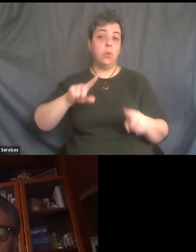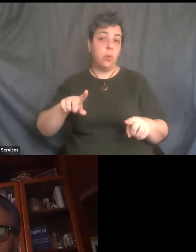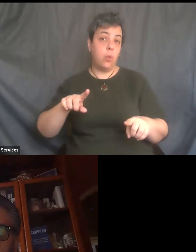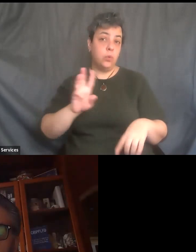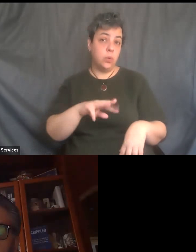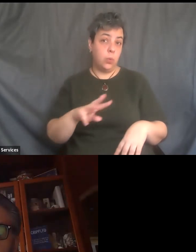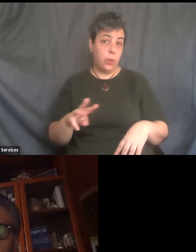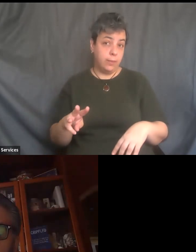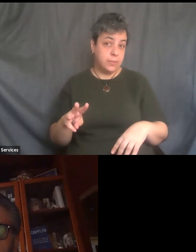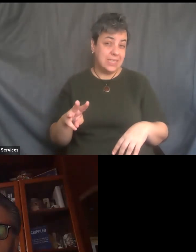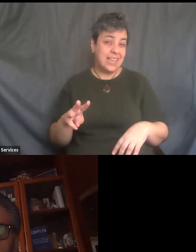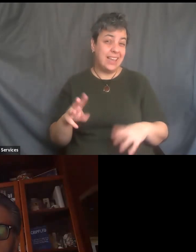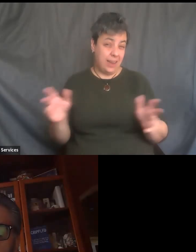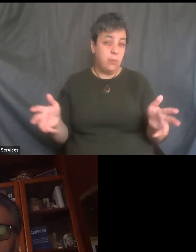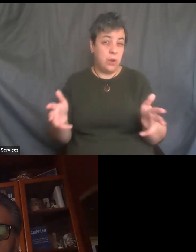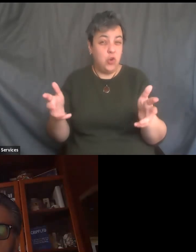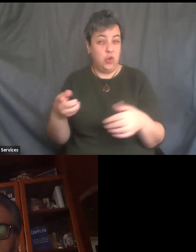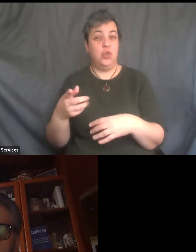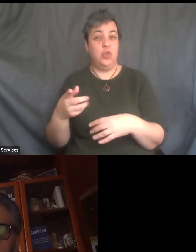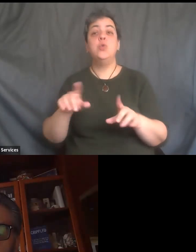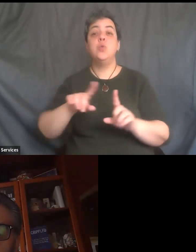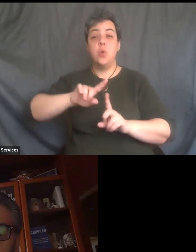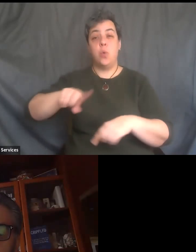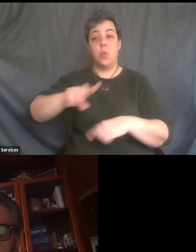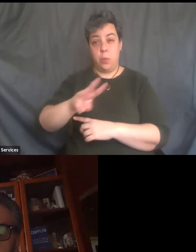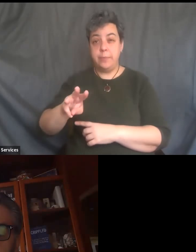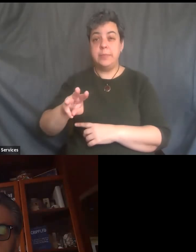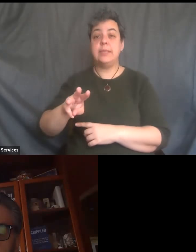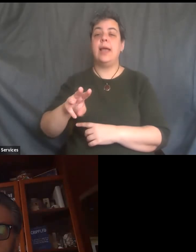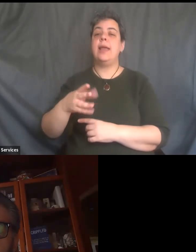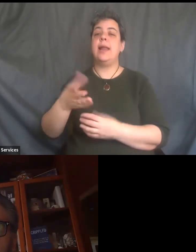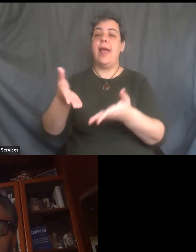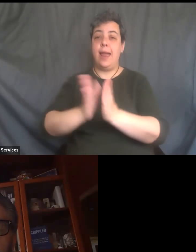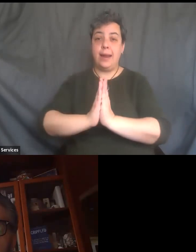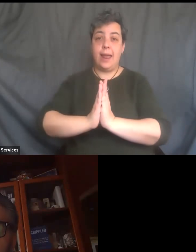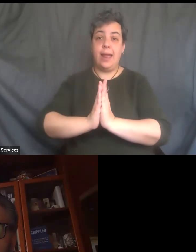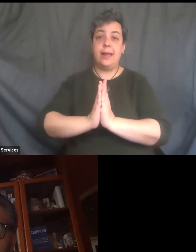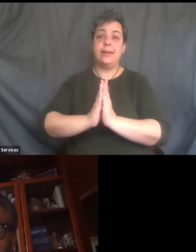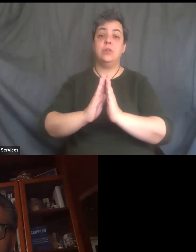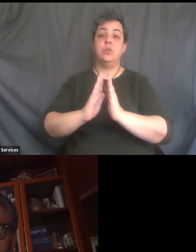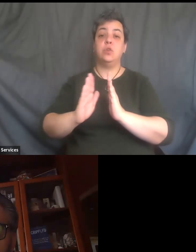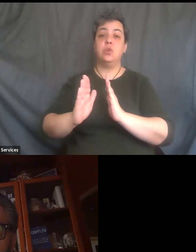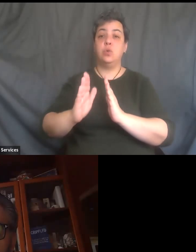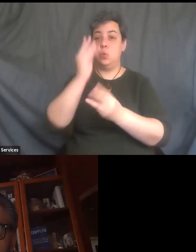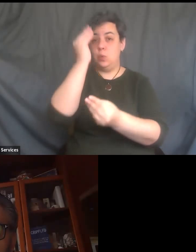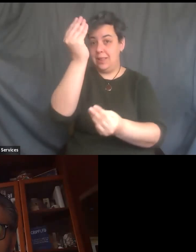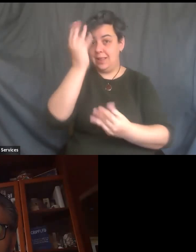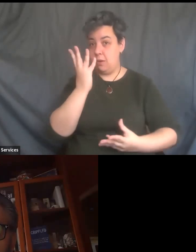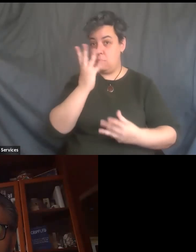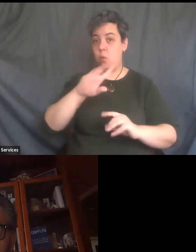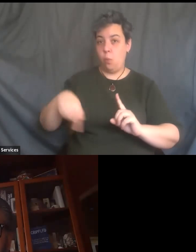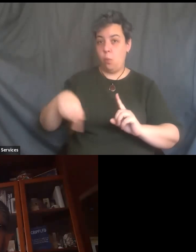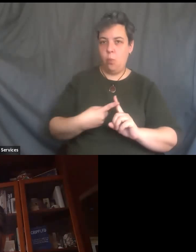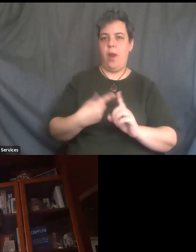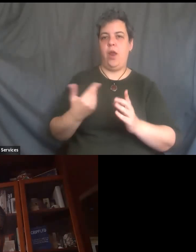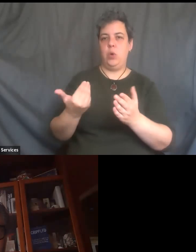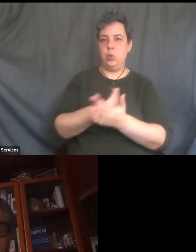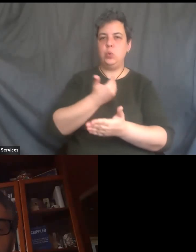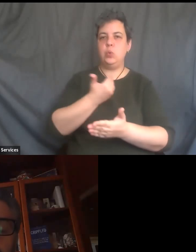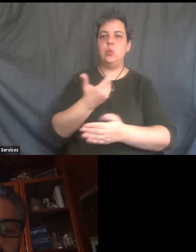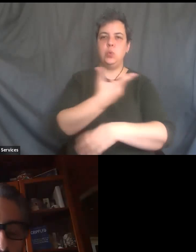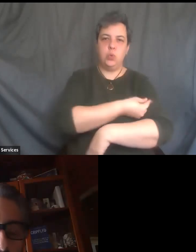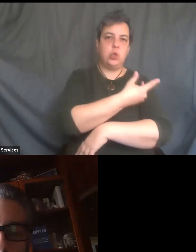vaccinepod.nyc, you're able to subscribe for when new doses become available to be notified. Thank you for that answer. I